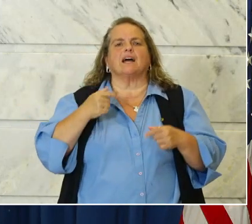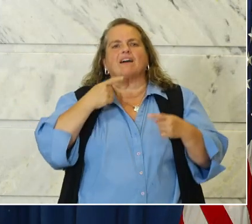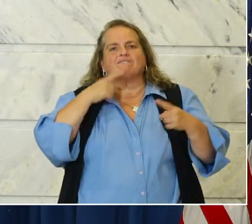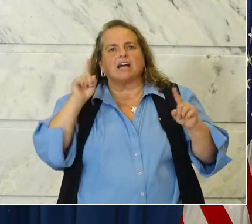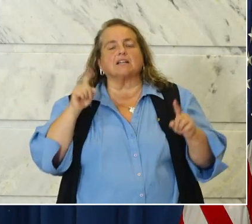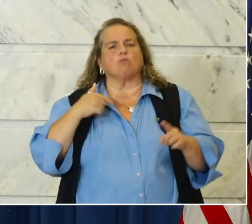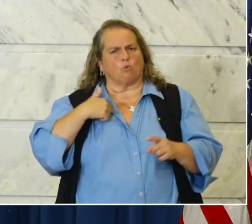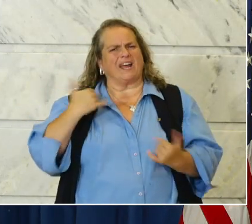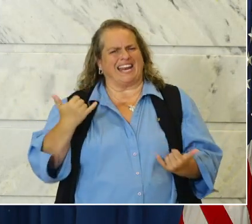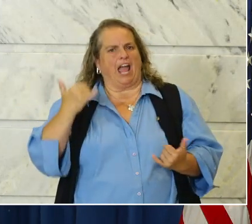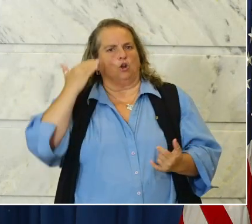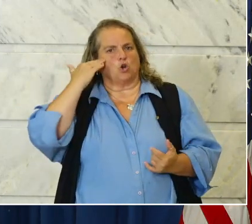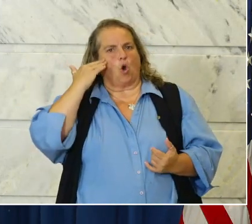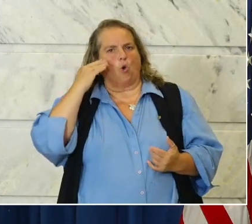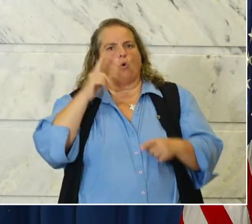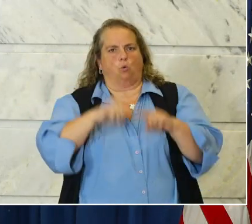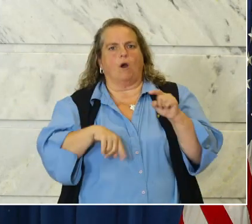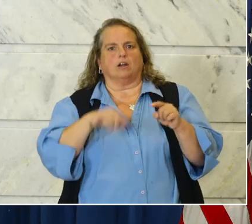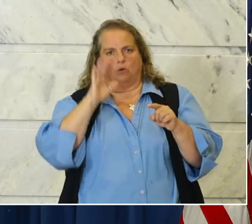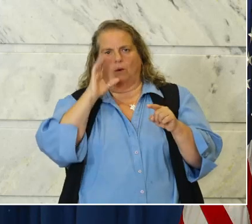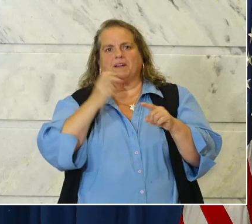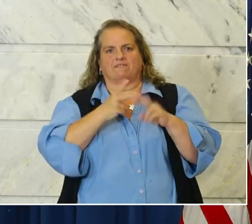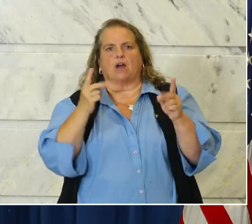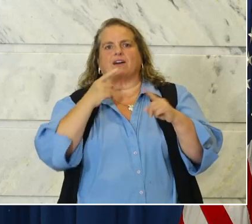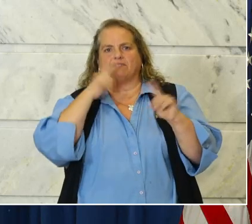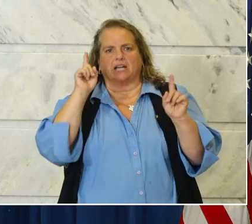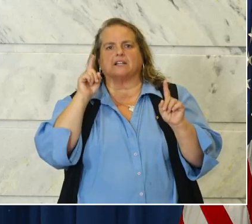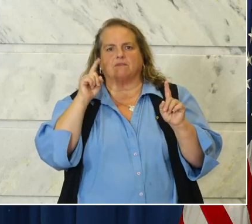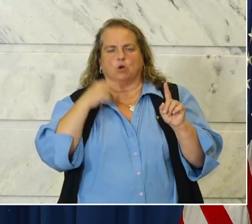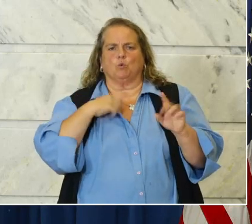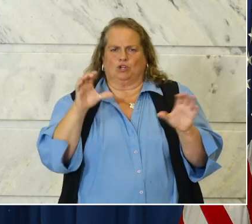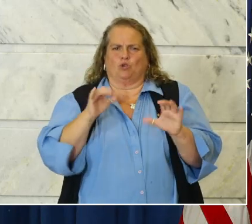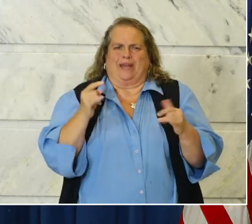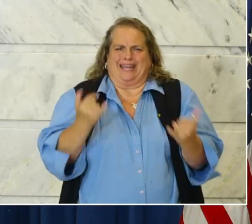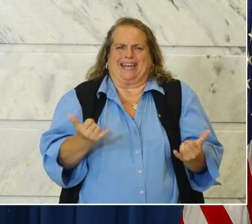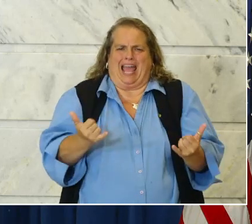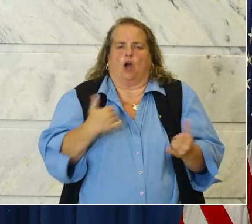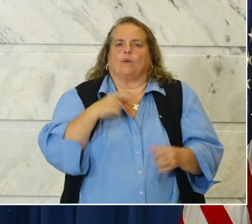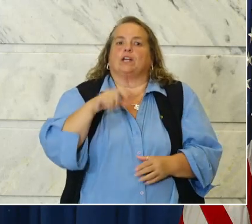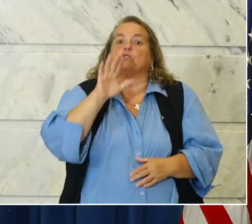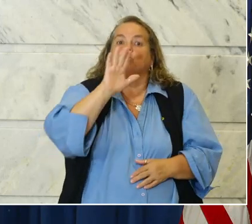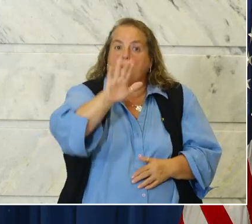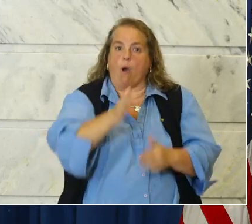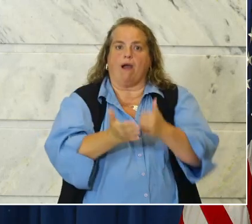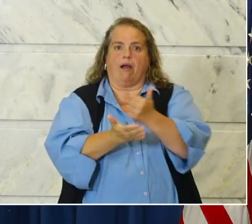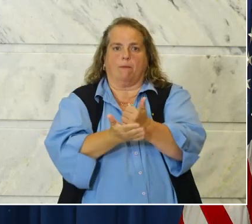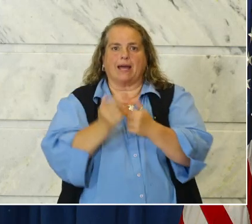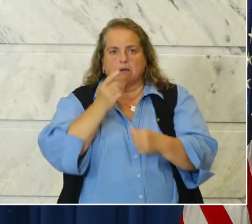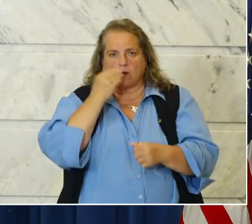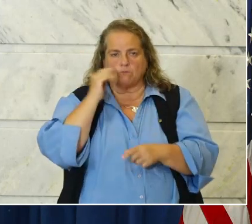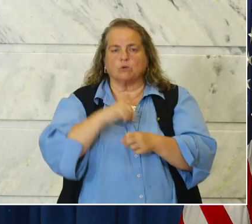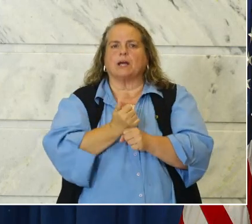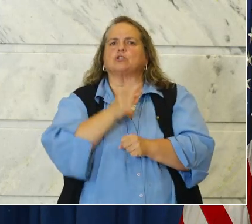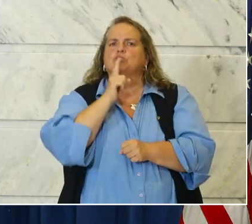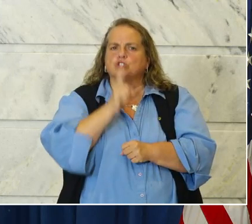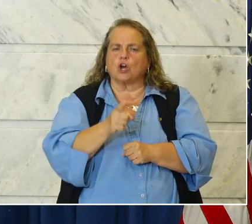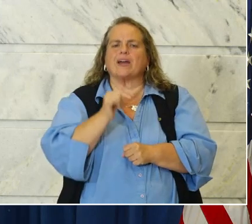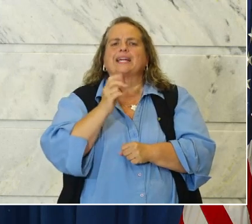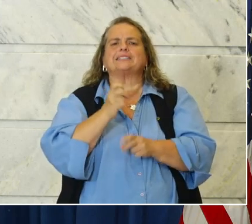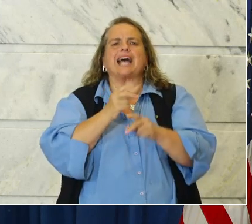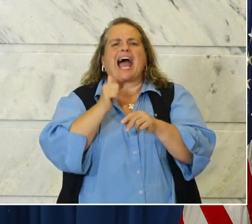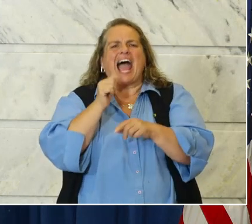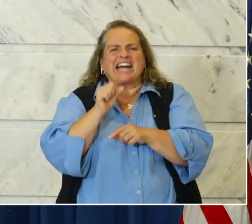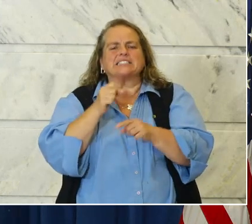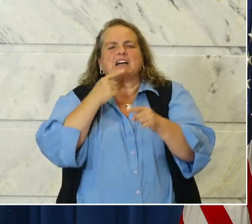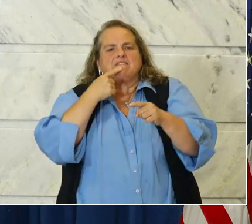now. We're taking them. We need your help at home to make sure that they are as absolutely effective